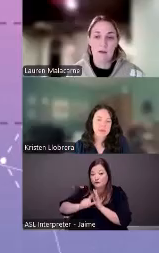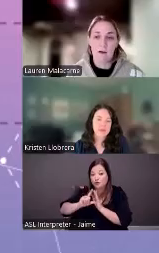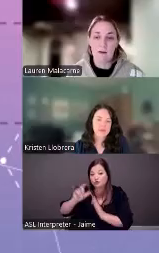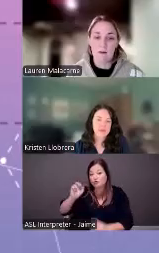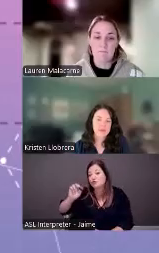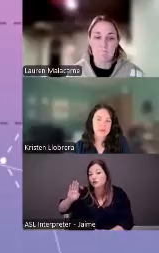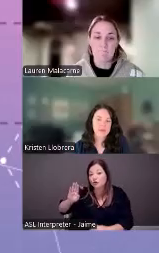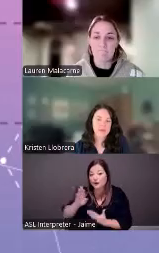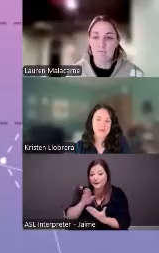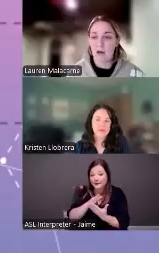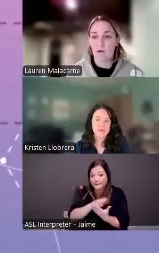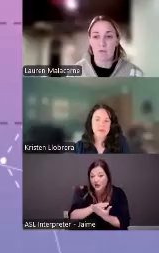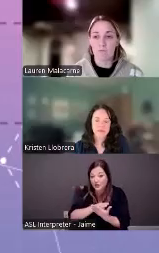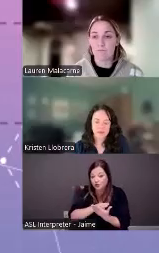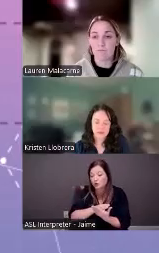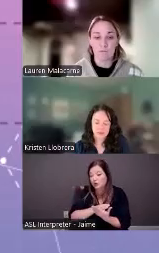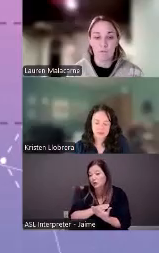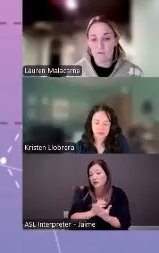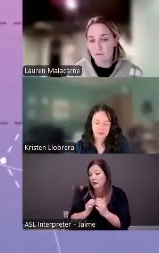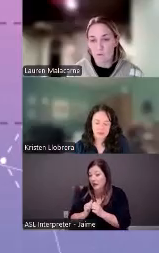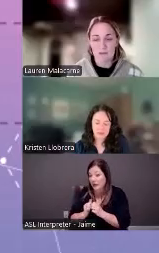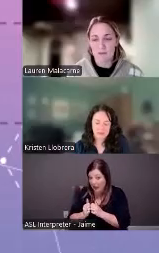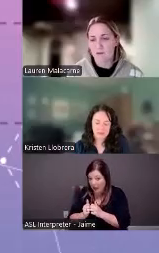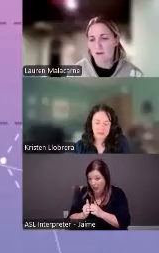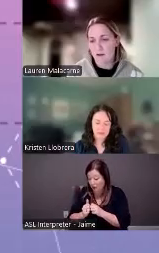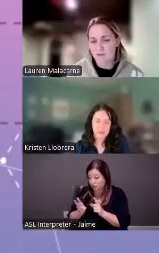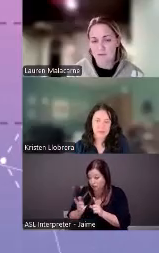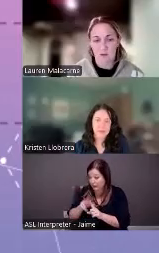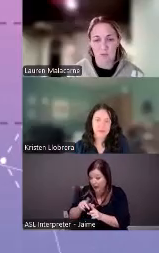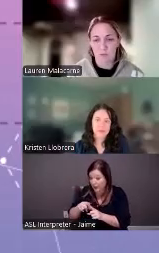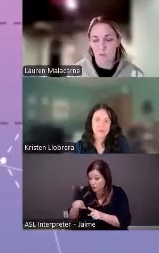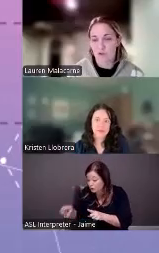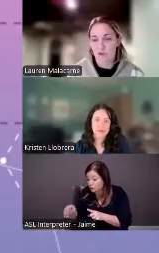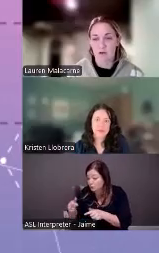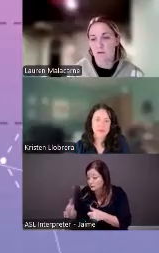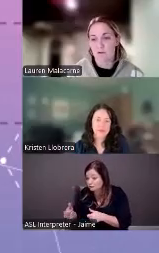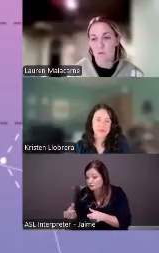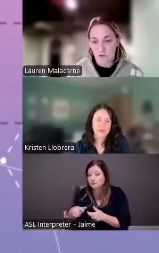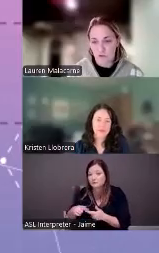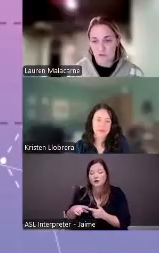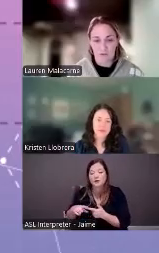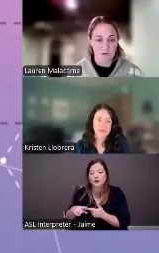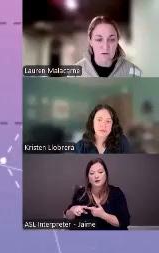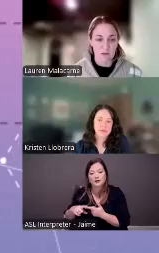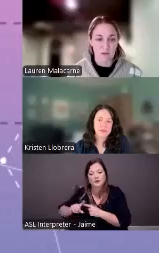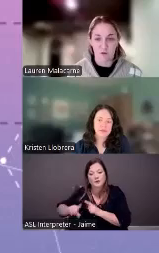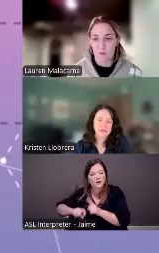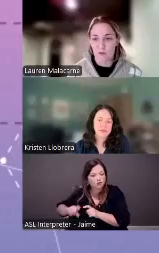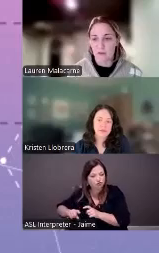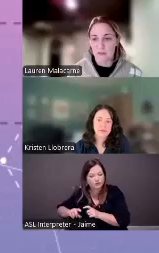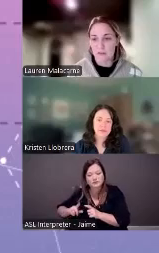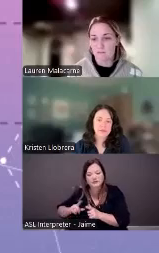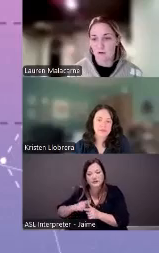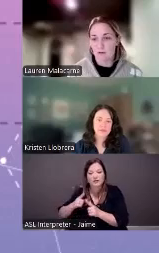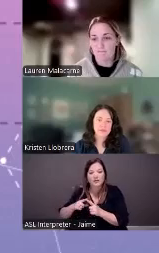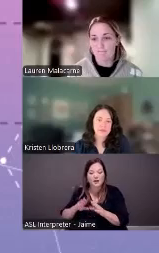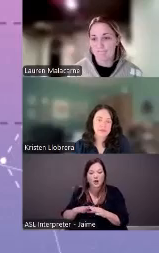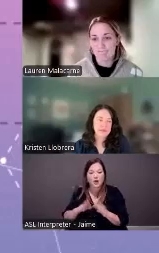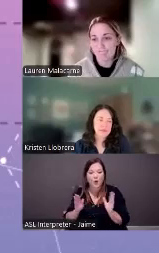module. How relevant was it? And it asks a couple of questions, and then there's like an